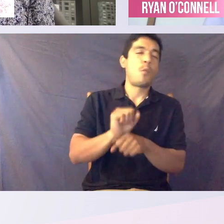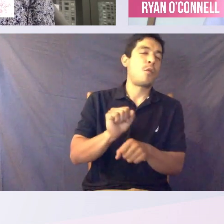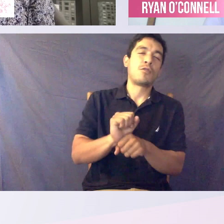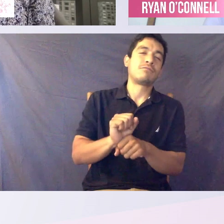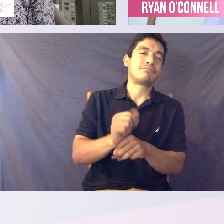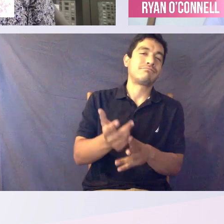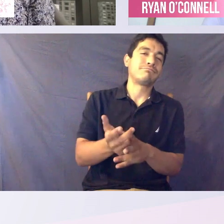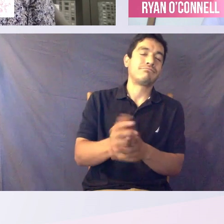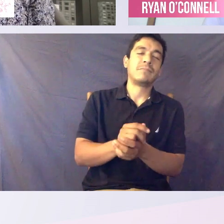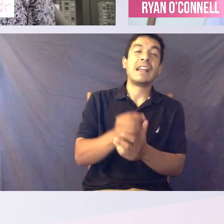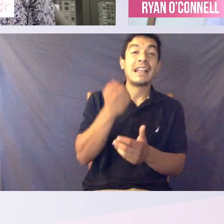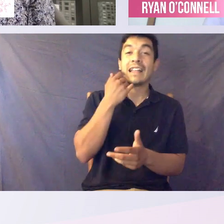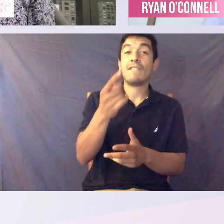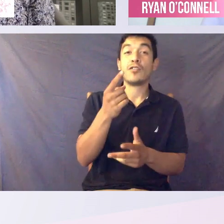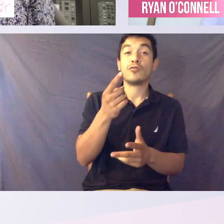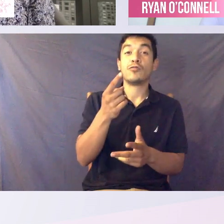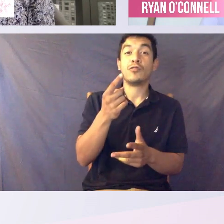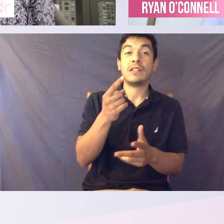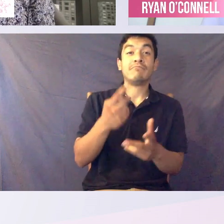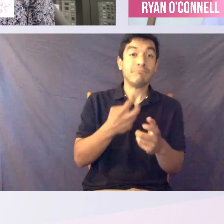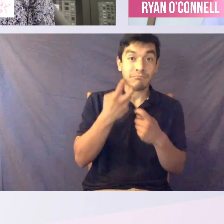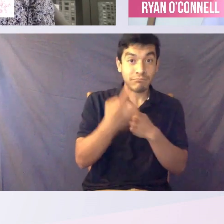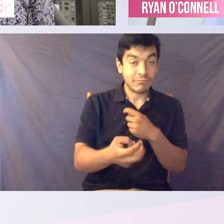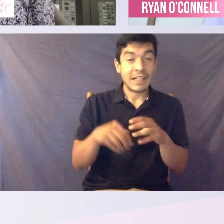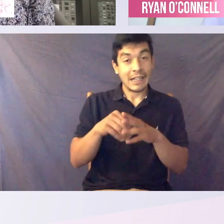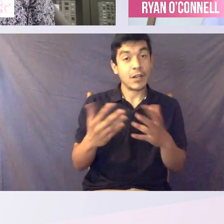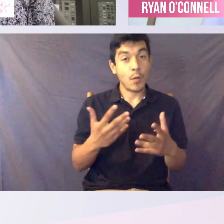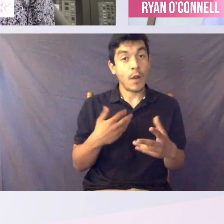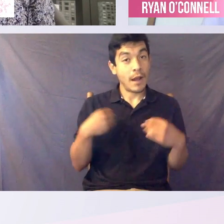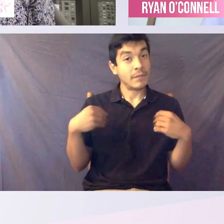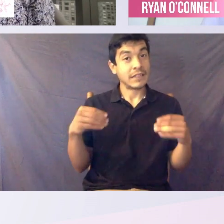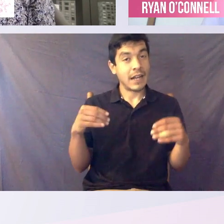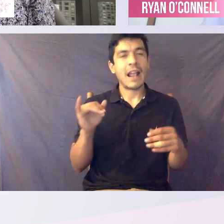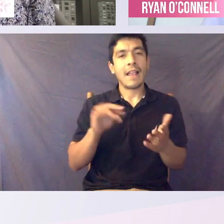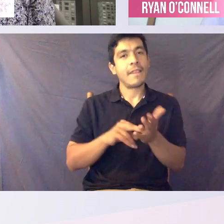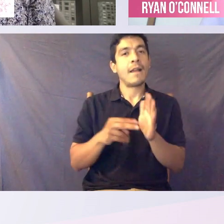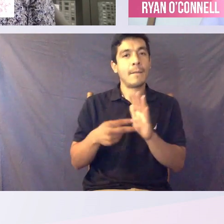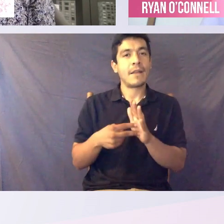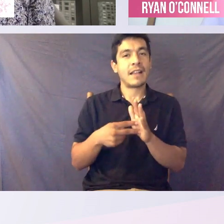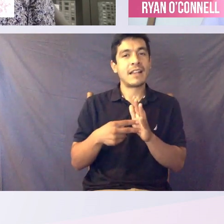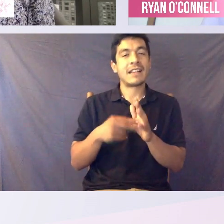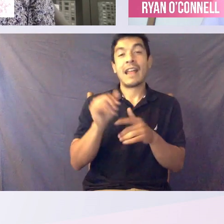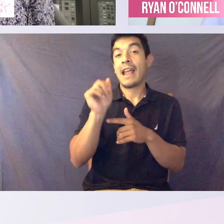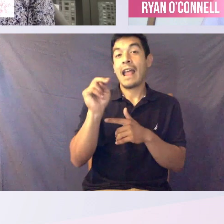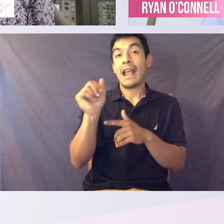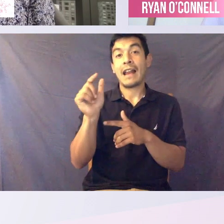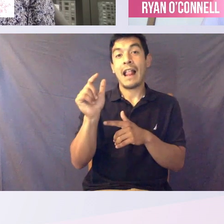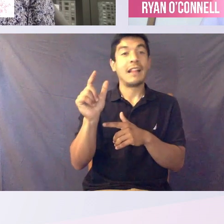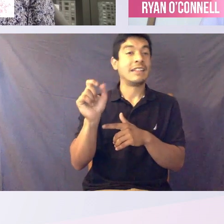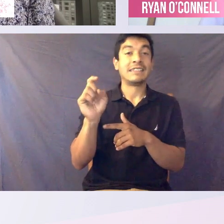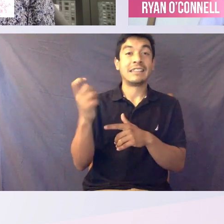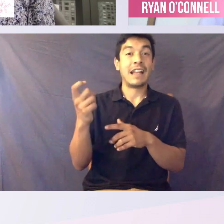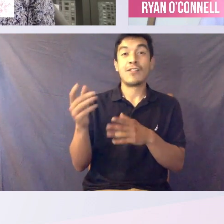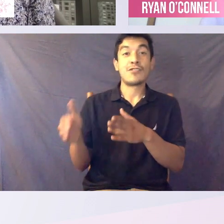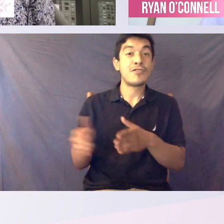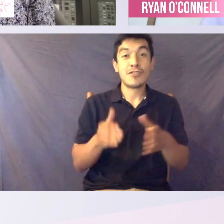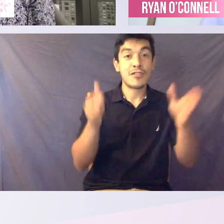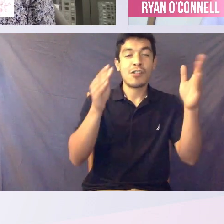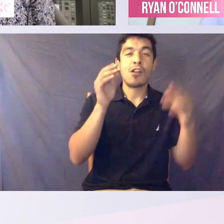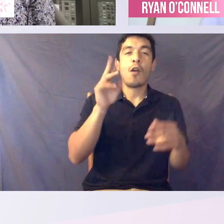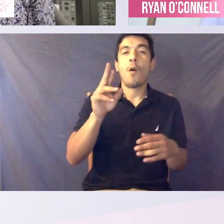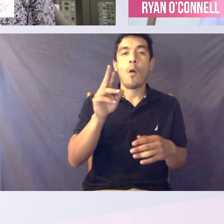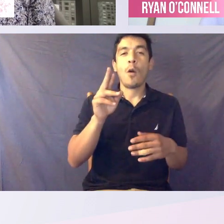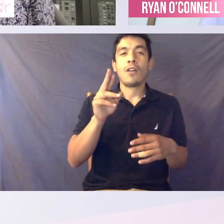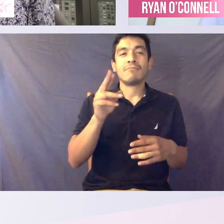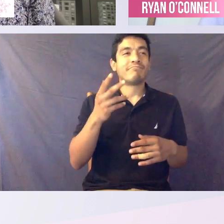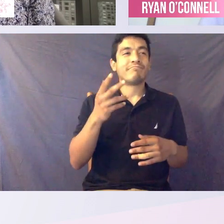what I'm selling, you're like fully on board. And that may include like an anal sex journey, frank discussions about disability, like